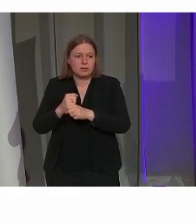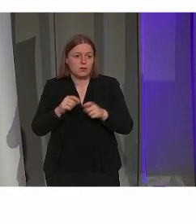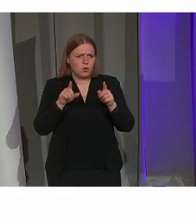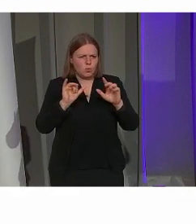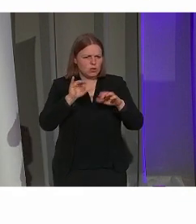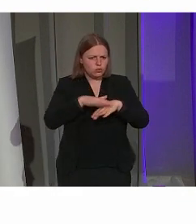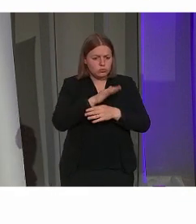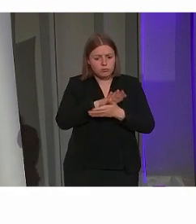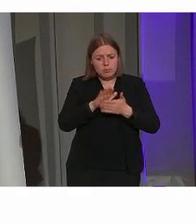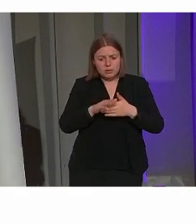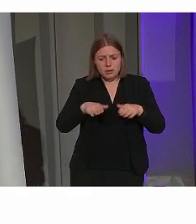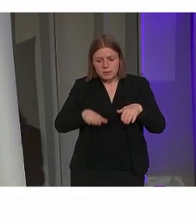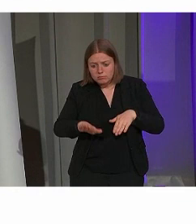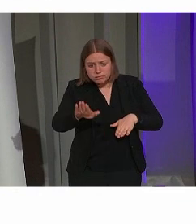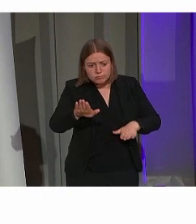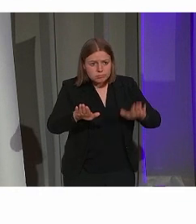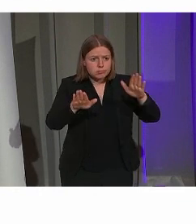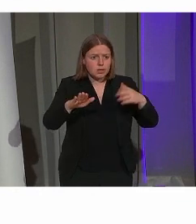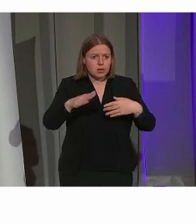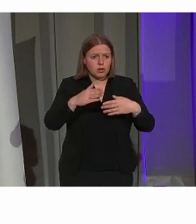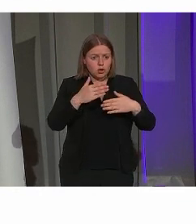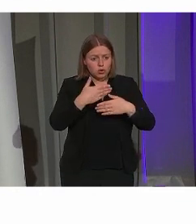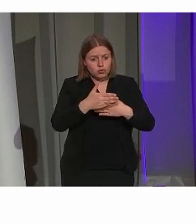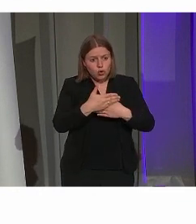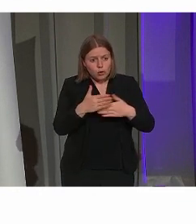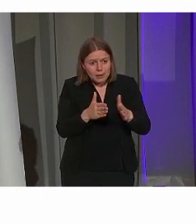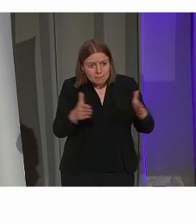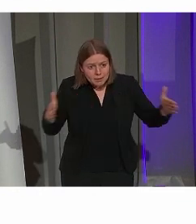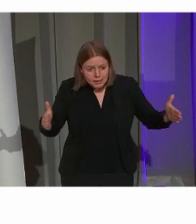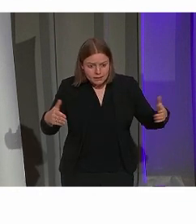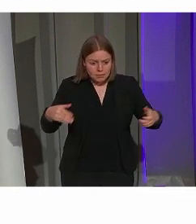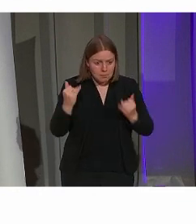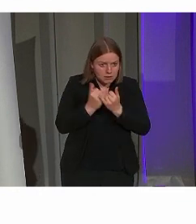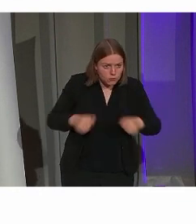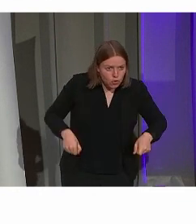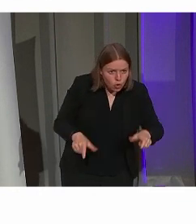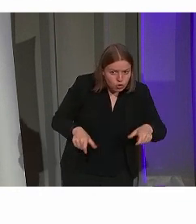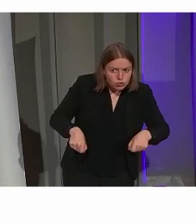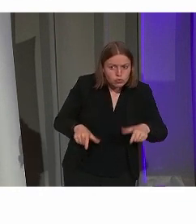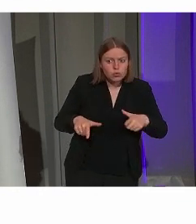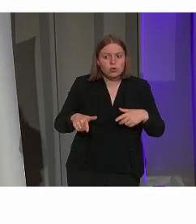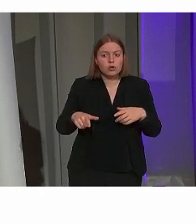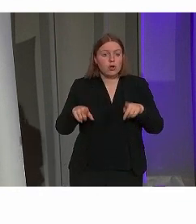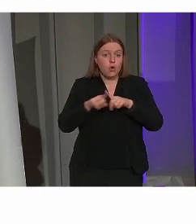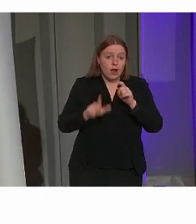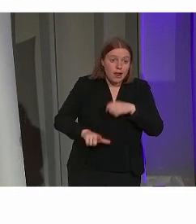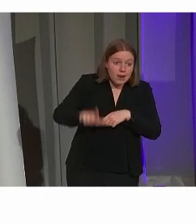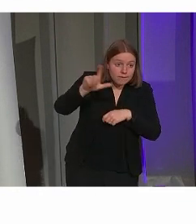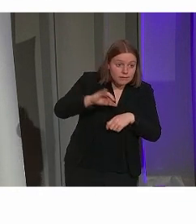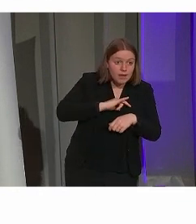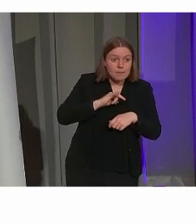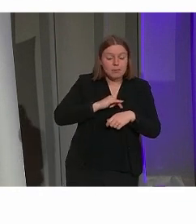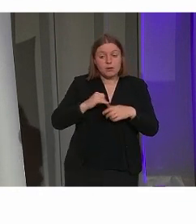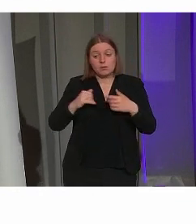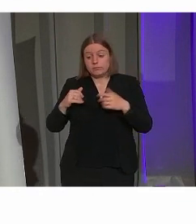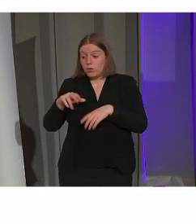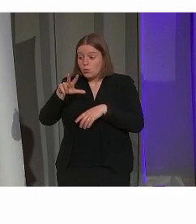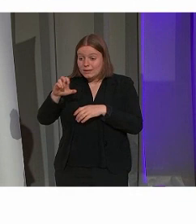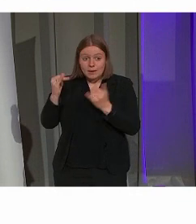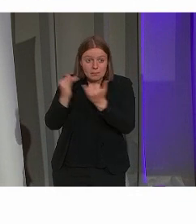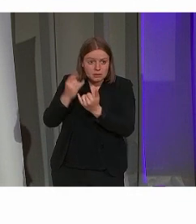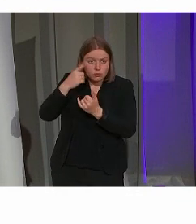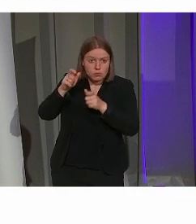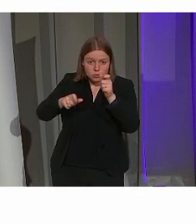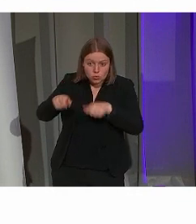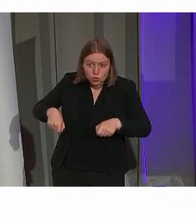entrances, external ramps, steps, and handrails, compacting gravel paths. There were annual presidential